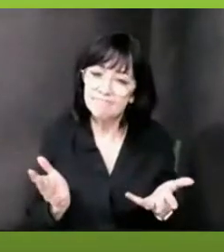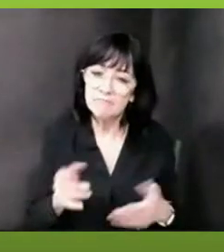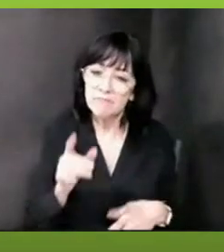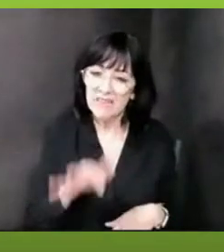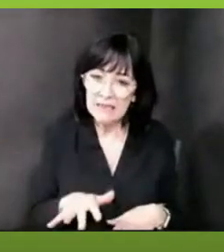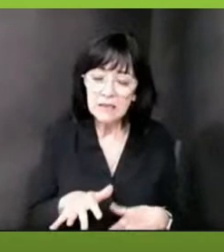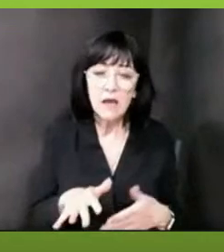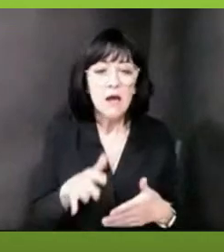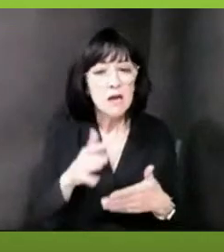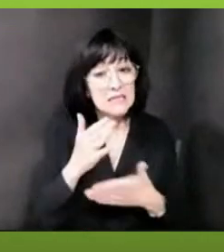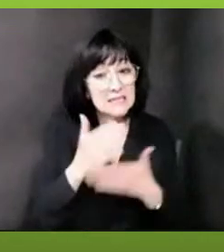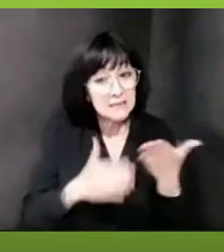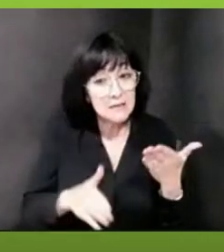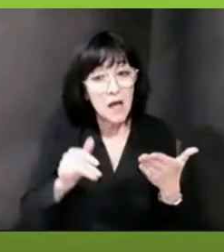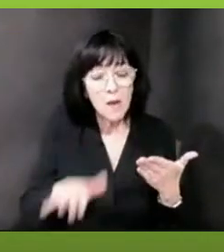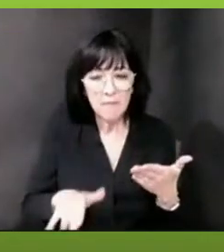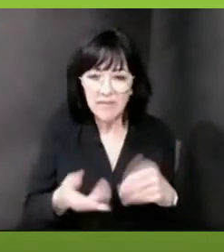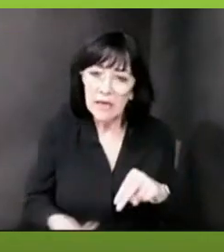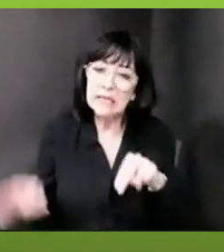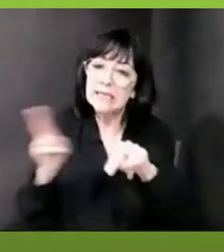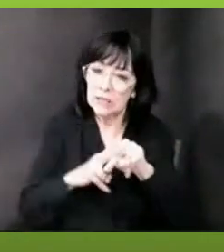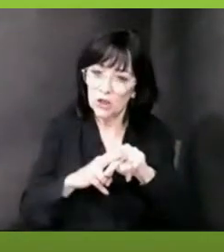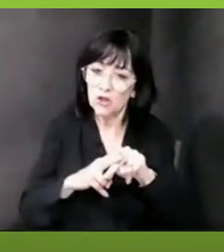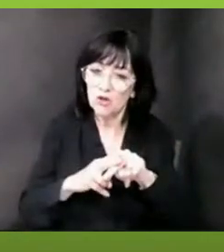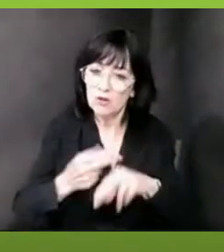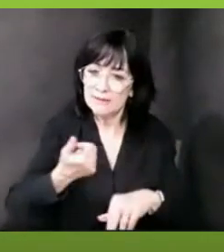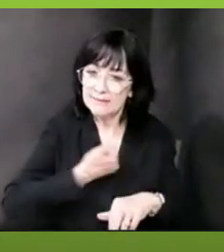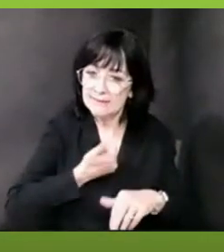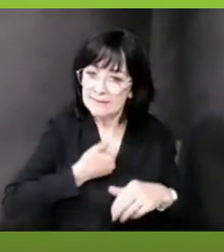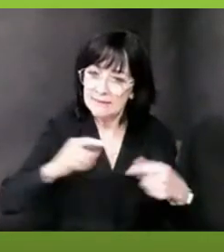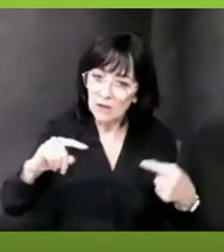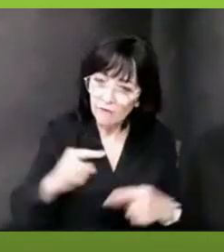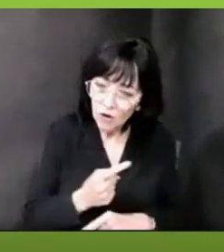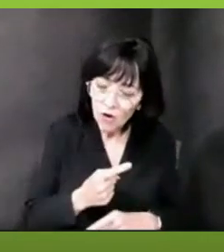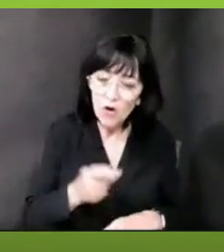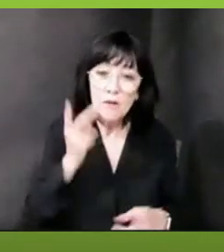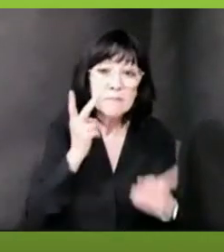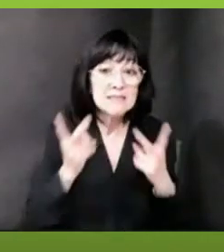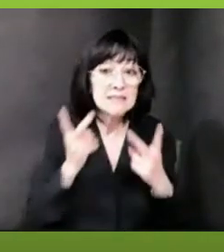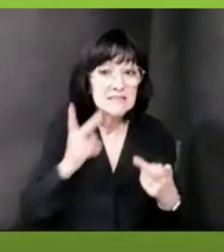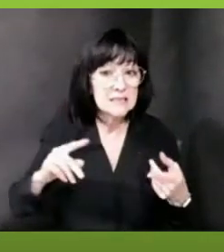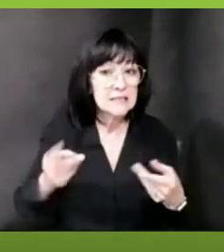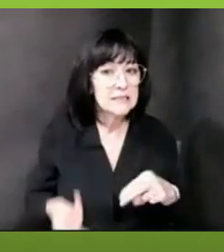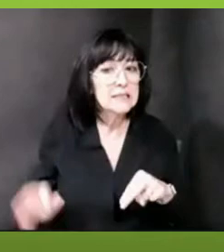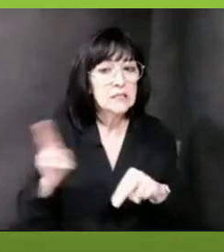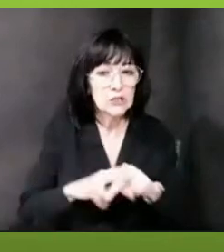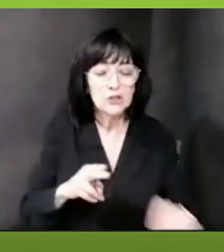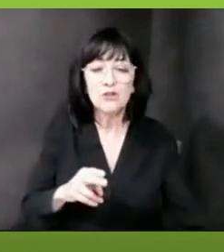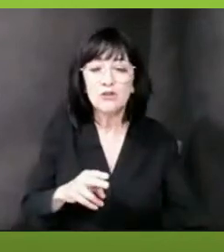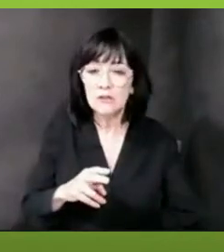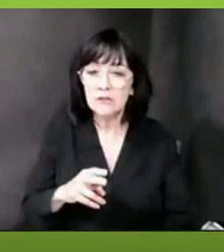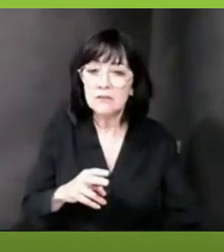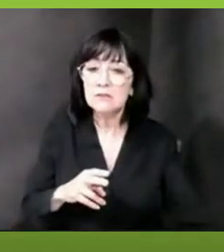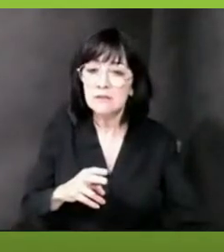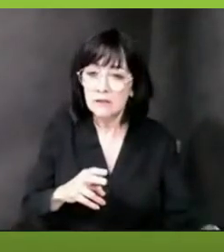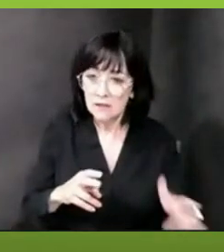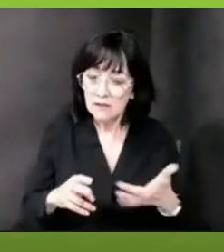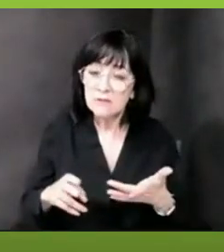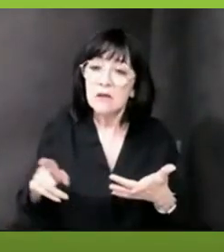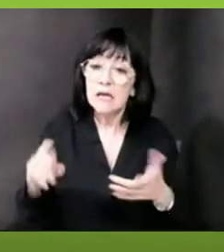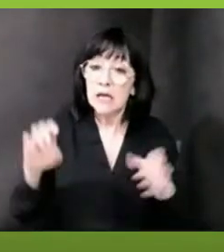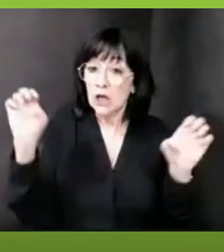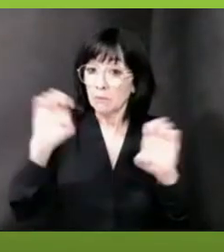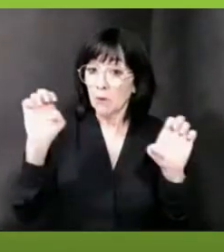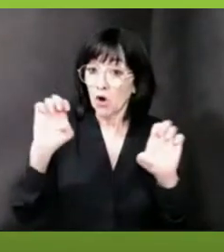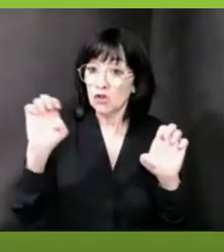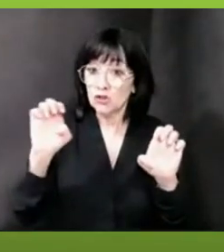self-injury, self-harm, depressed mood, we've seen an increase in emergency room visits. The CDC published a study back in November